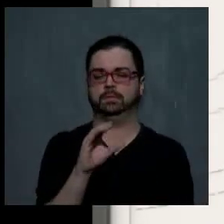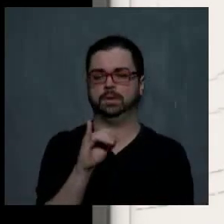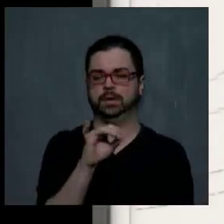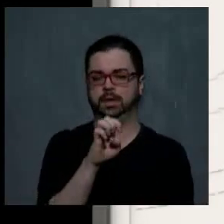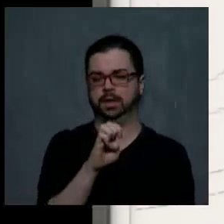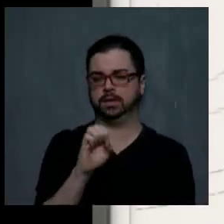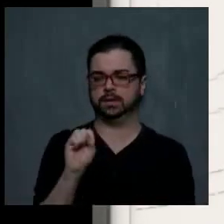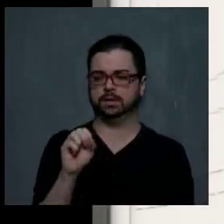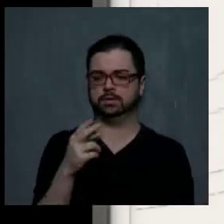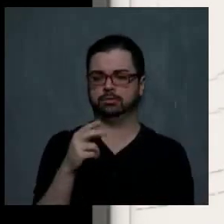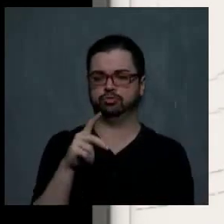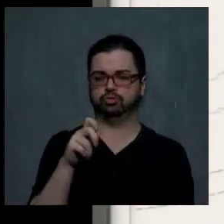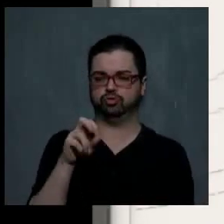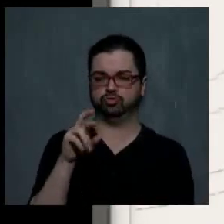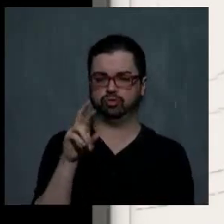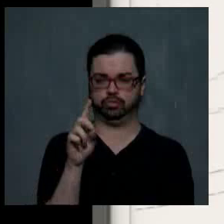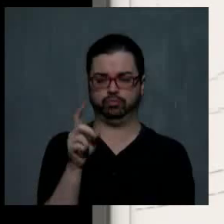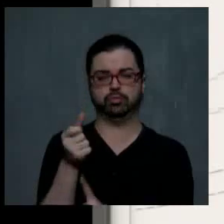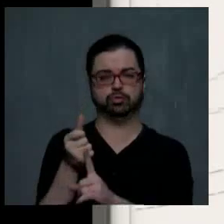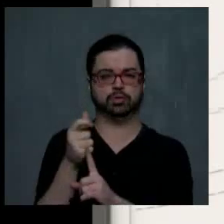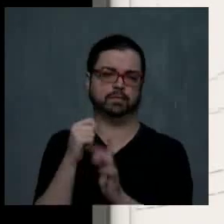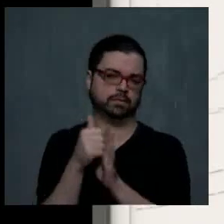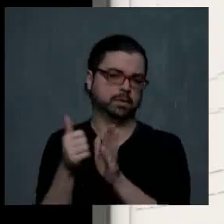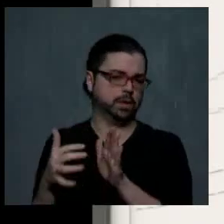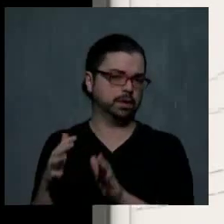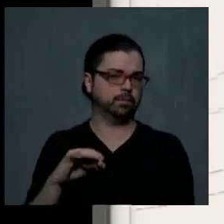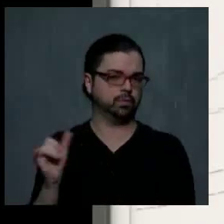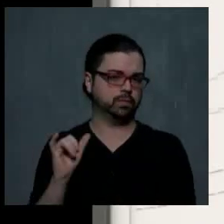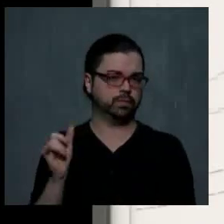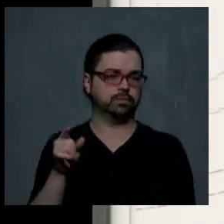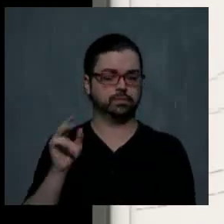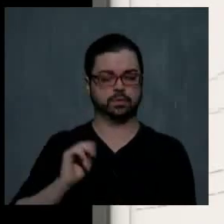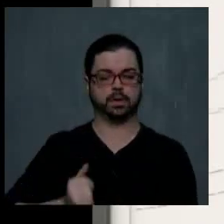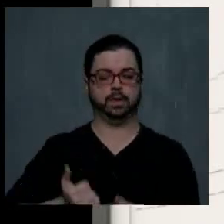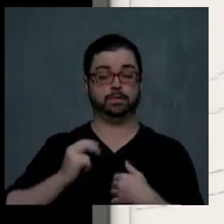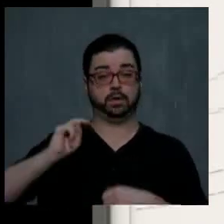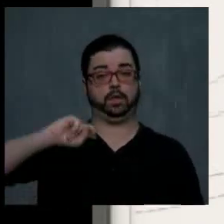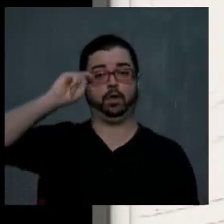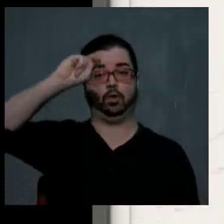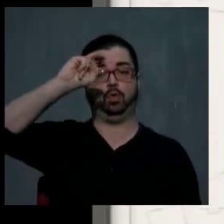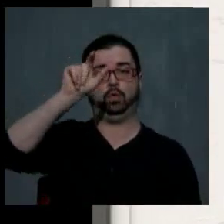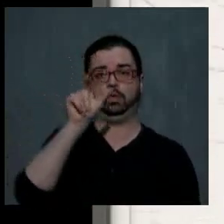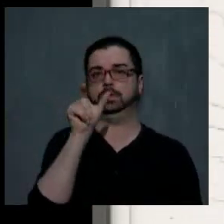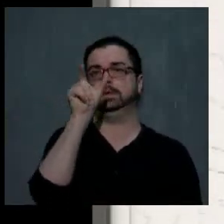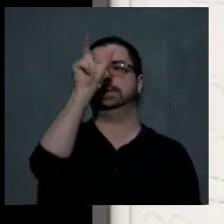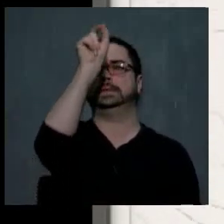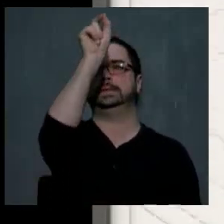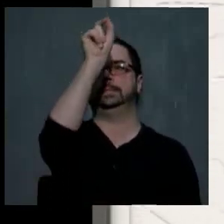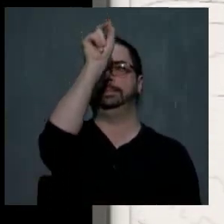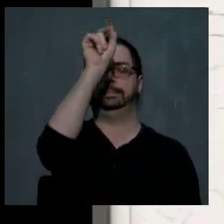a fellow neighbor of mine, and she lives at the northern tip of that